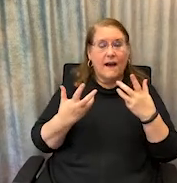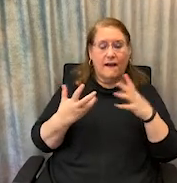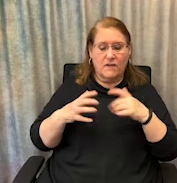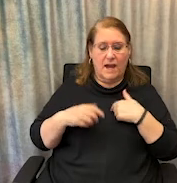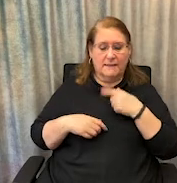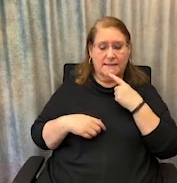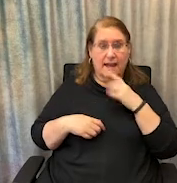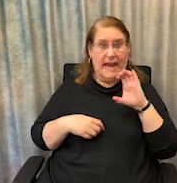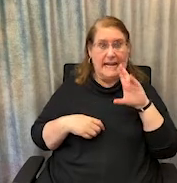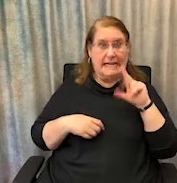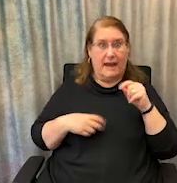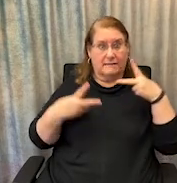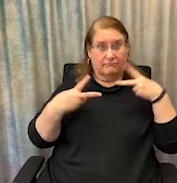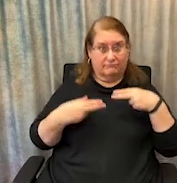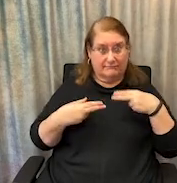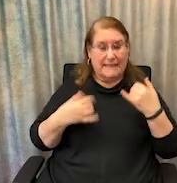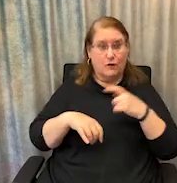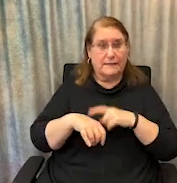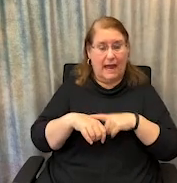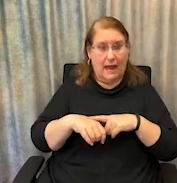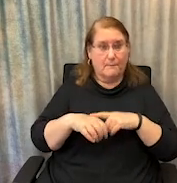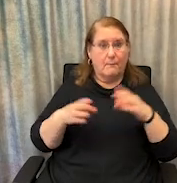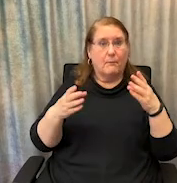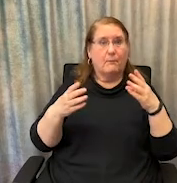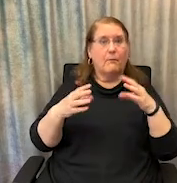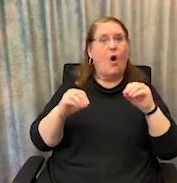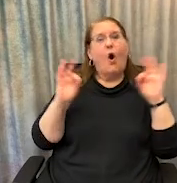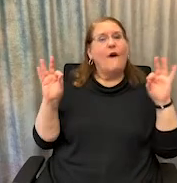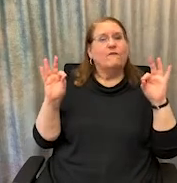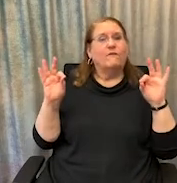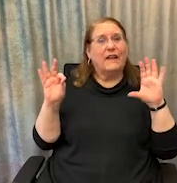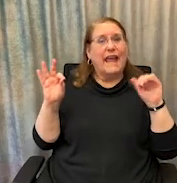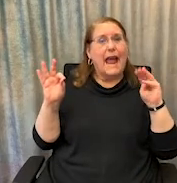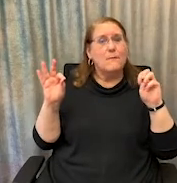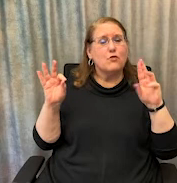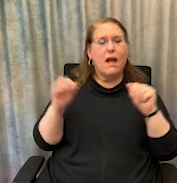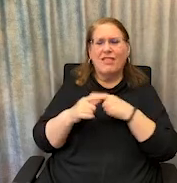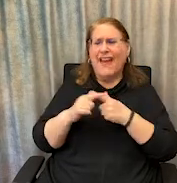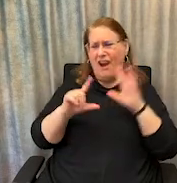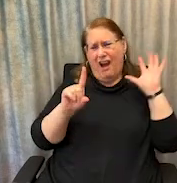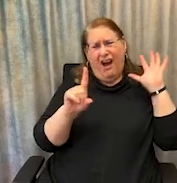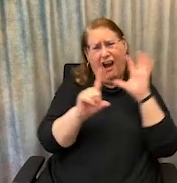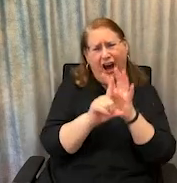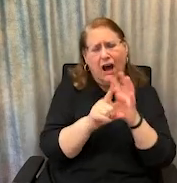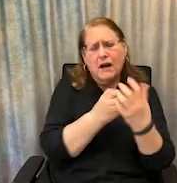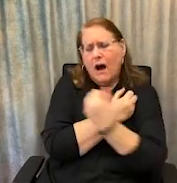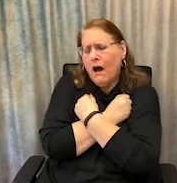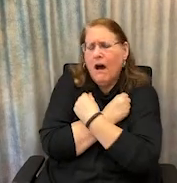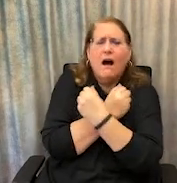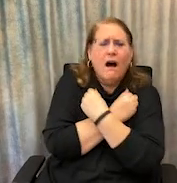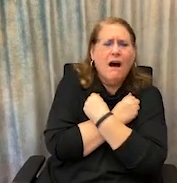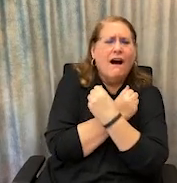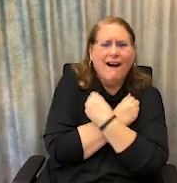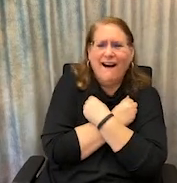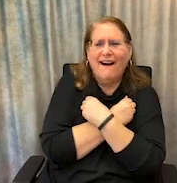it was so emotional. I liked it very much, because here are the, you know, the hostile Muslims, and then after the cut he was